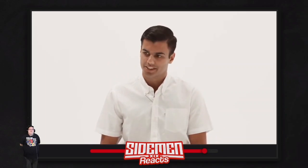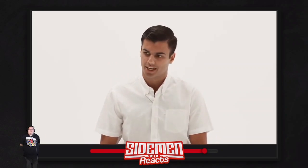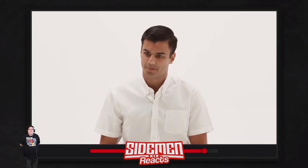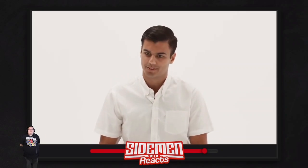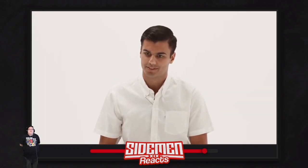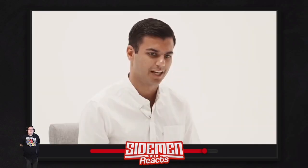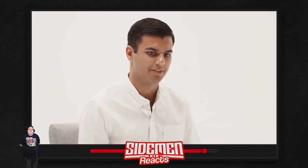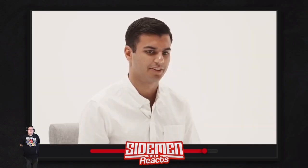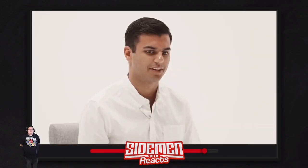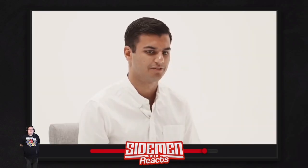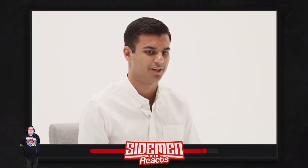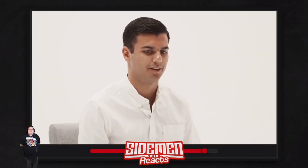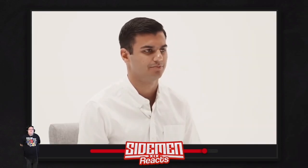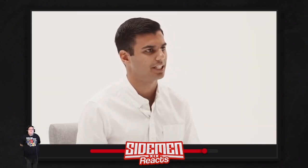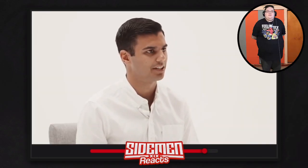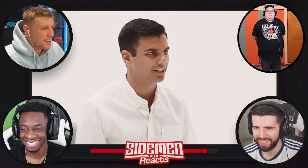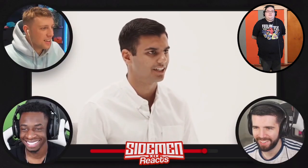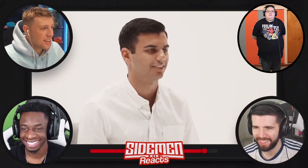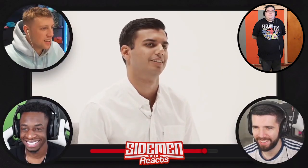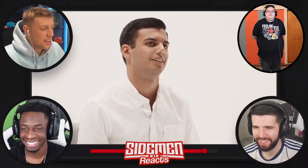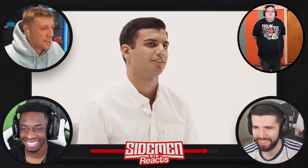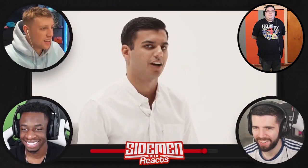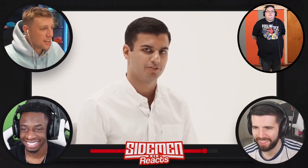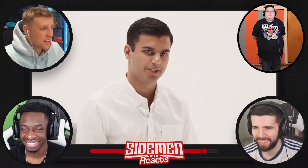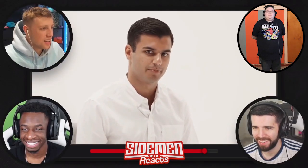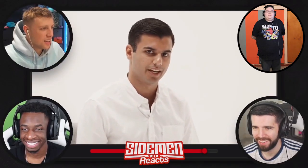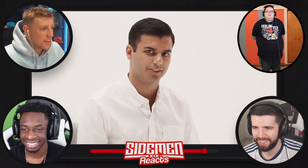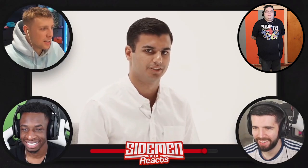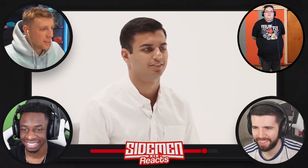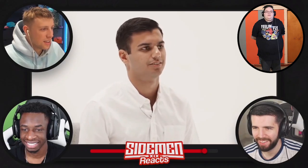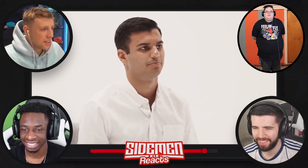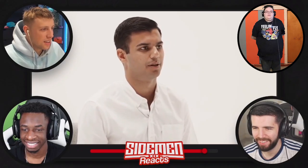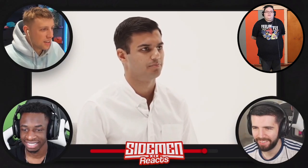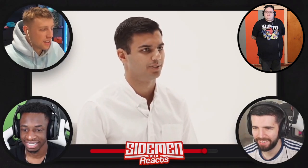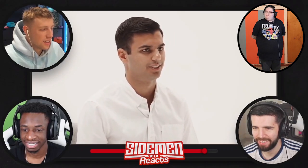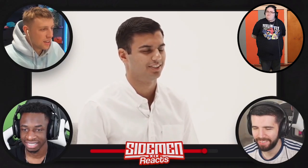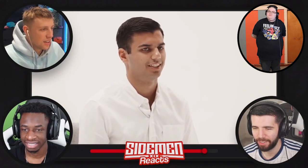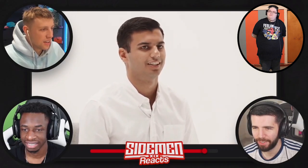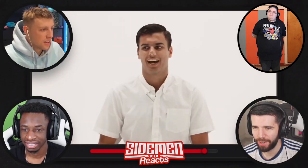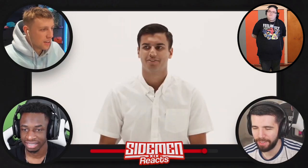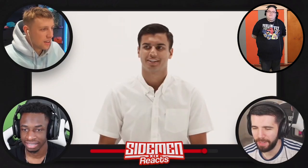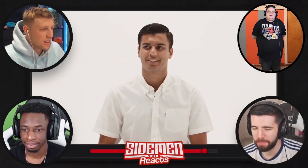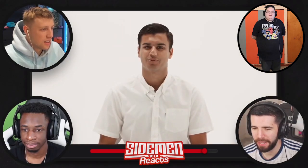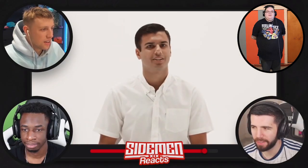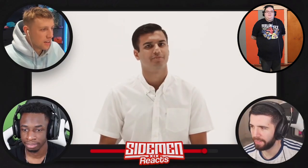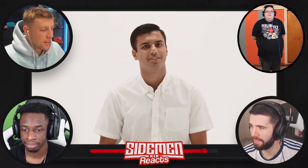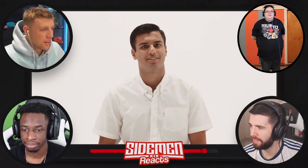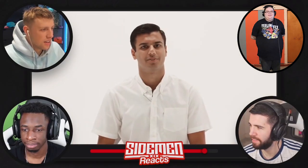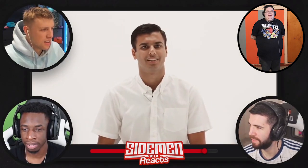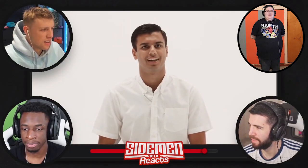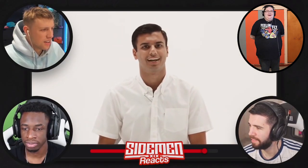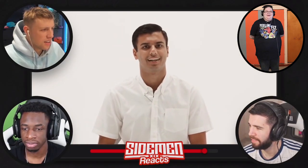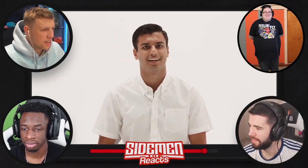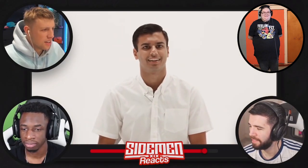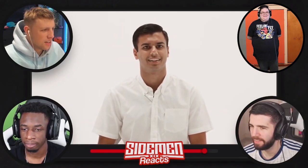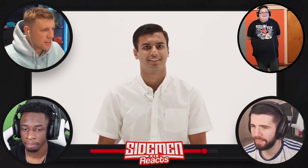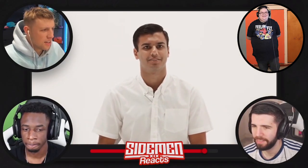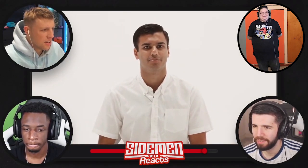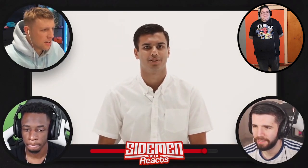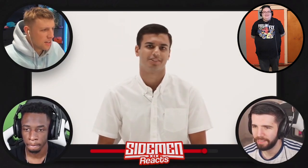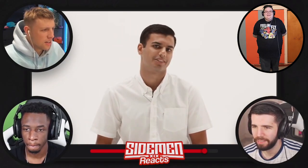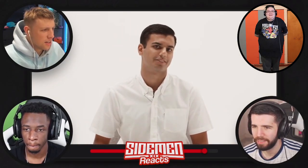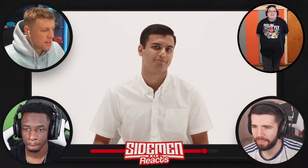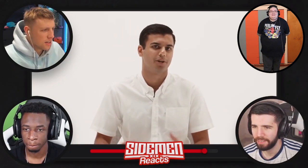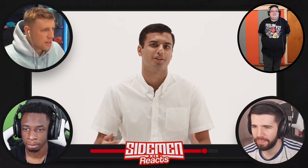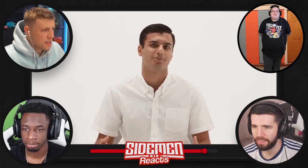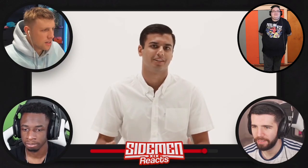I used a couple, everything from Tinder, Coffee Meets Bagel, Bumble. Weird to meet What someone. Is that? Basically, it's